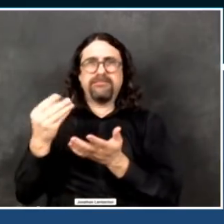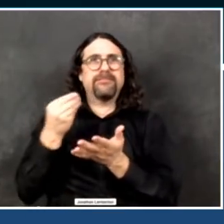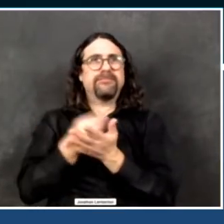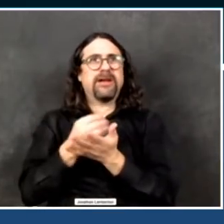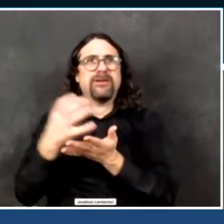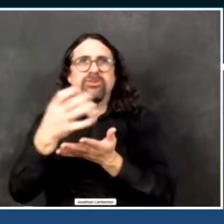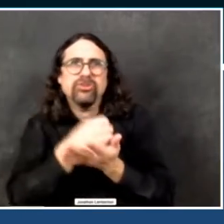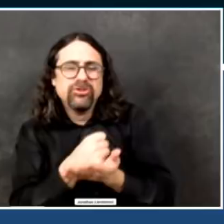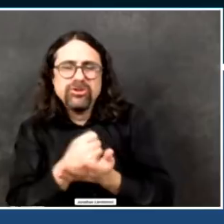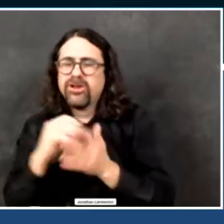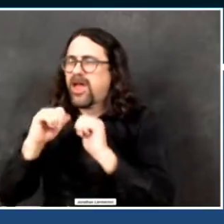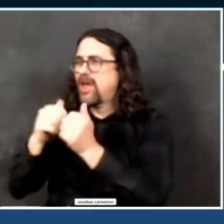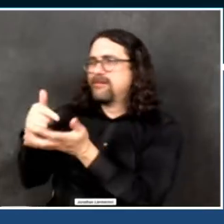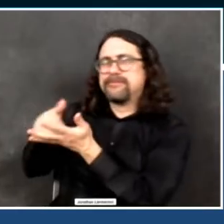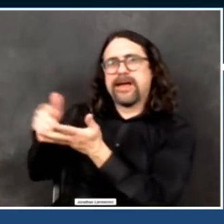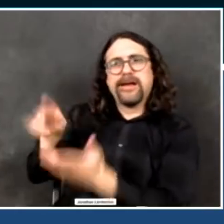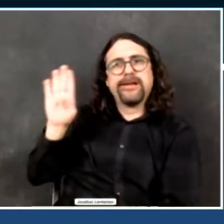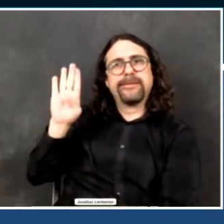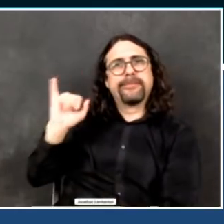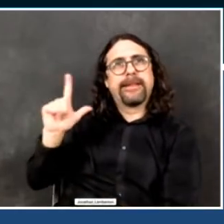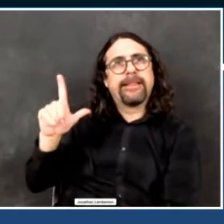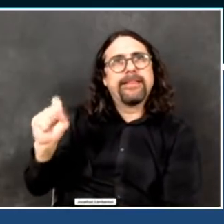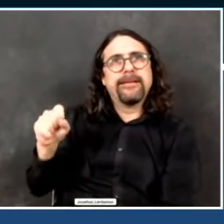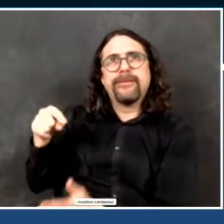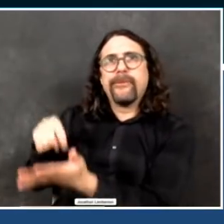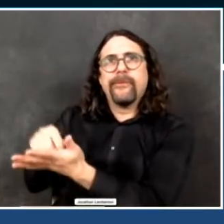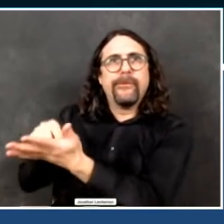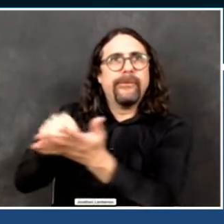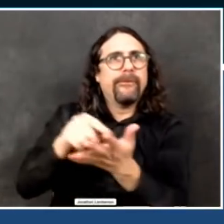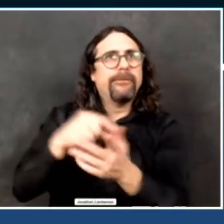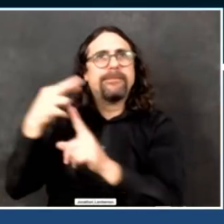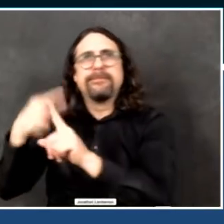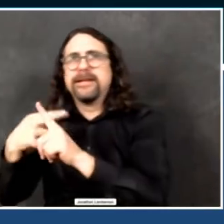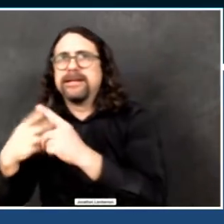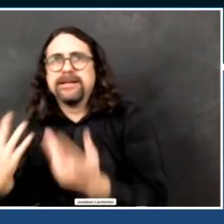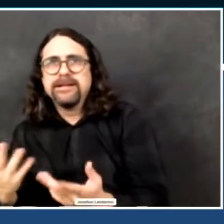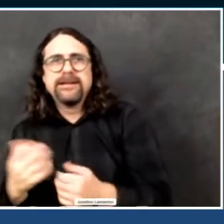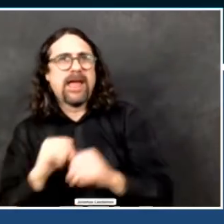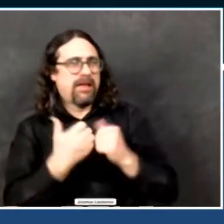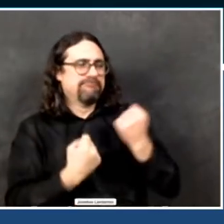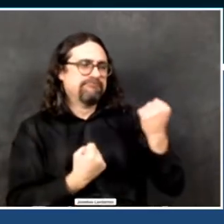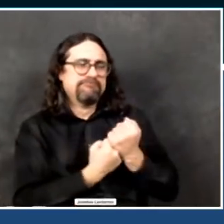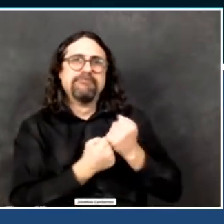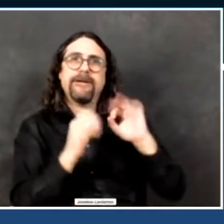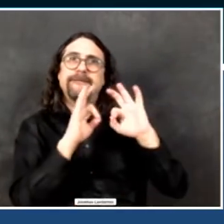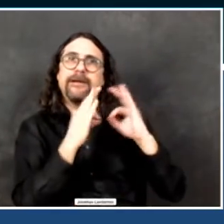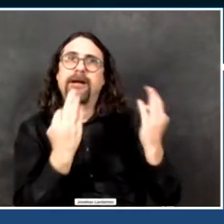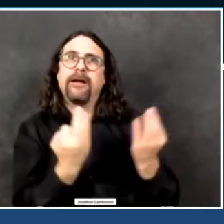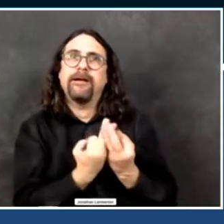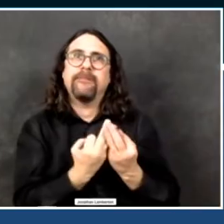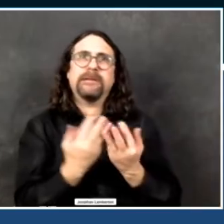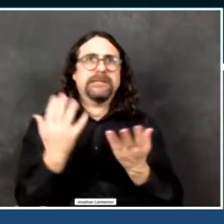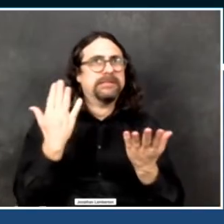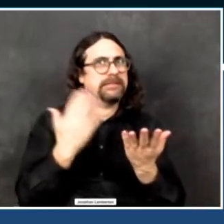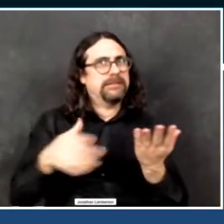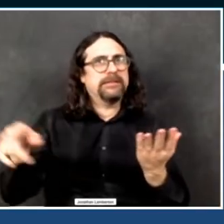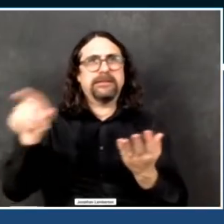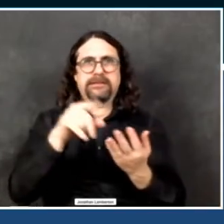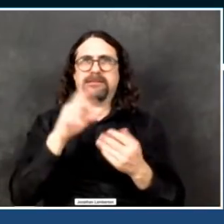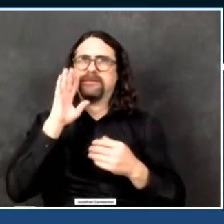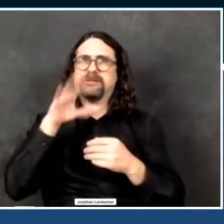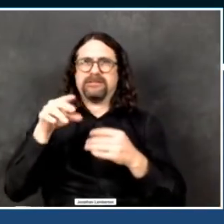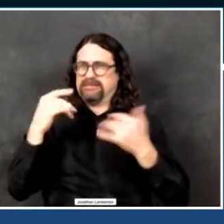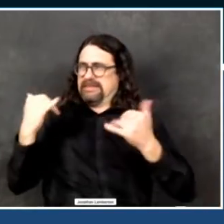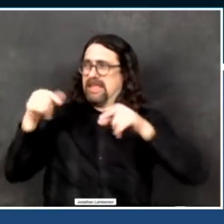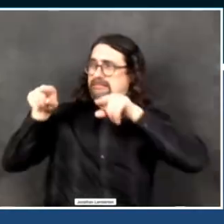family. In times of distress, what our government should do on all levels, especially our federal government, is